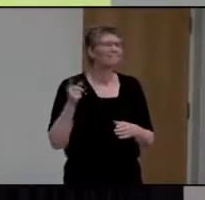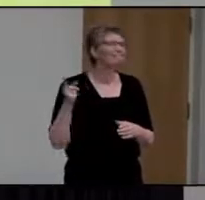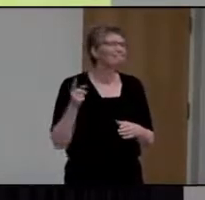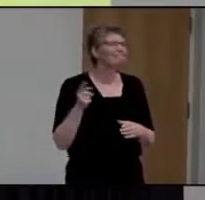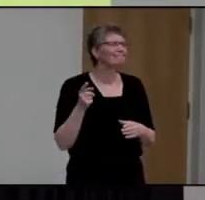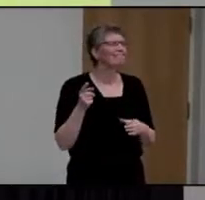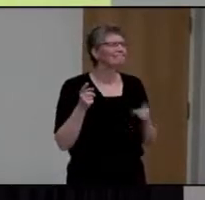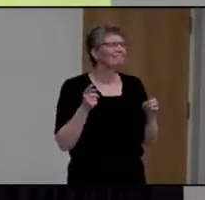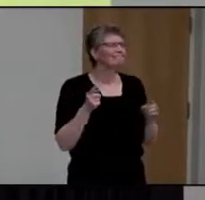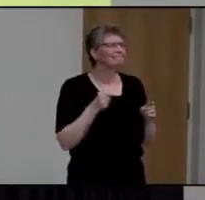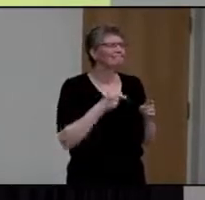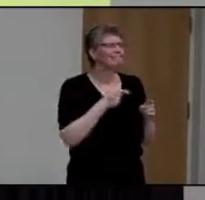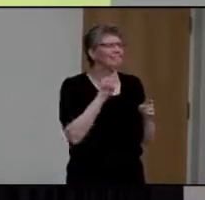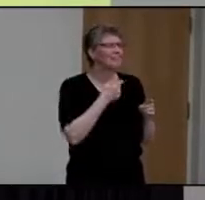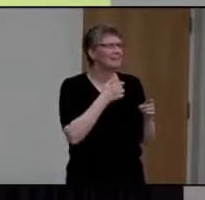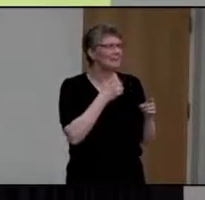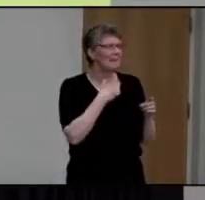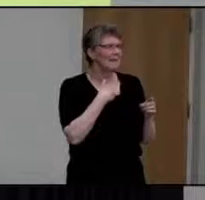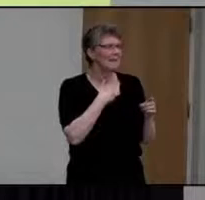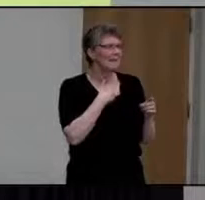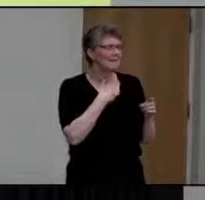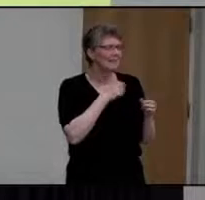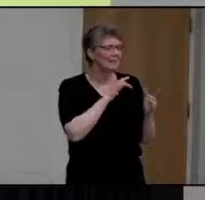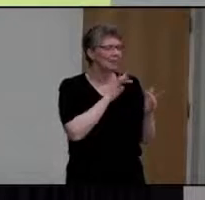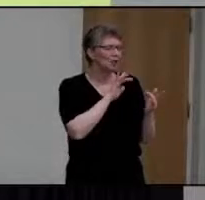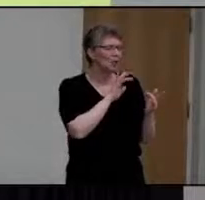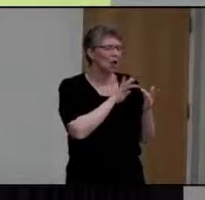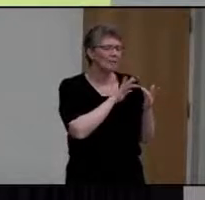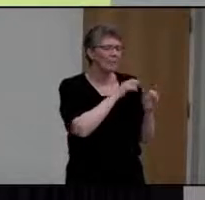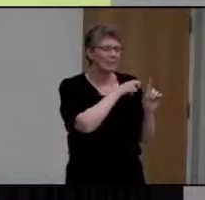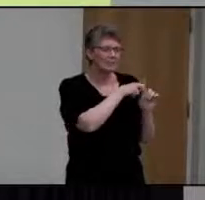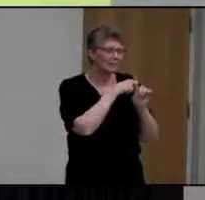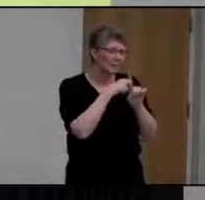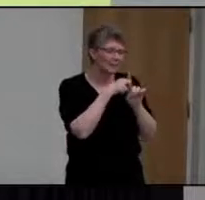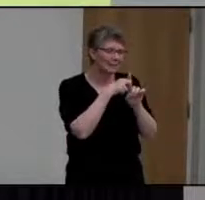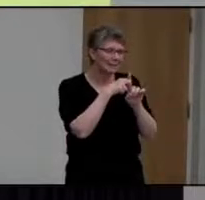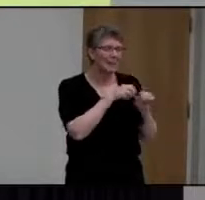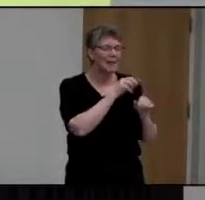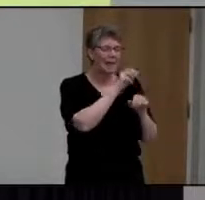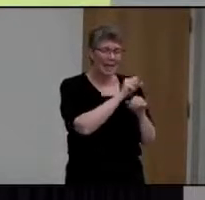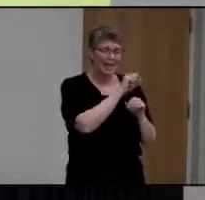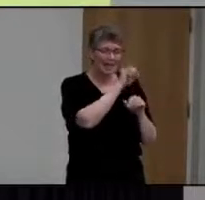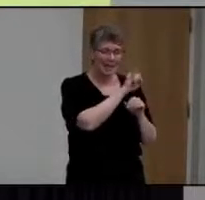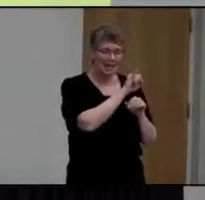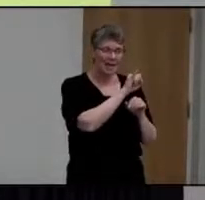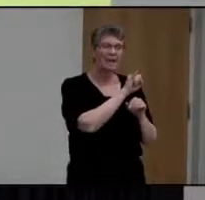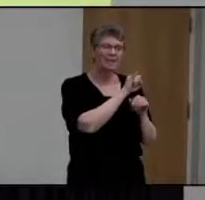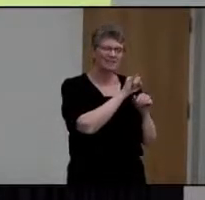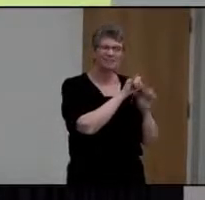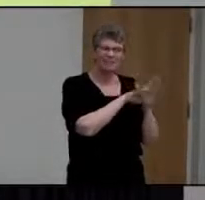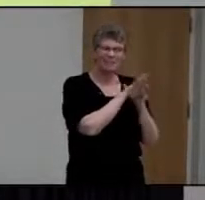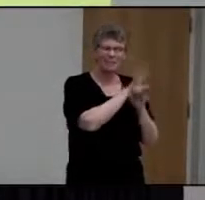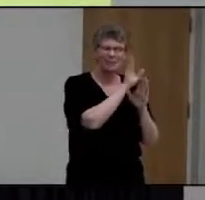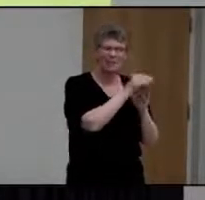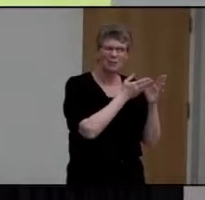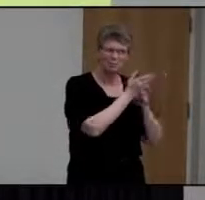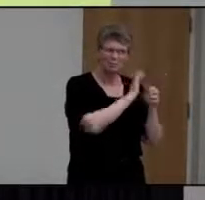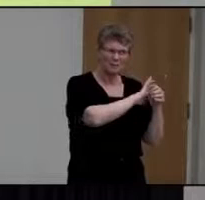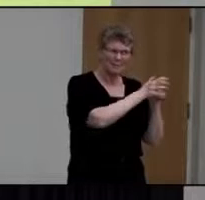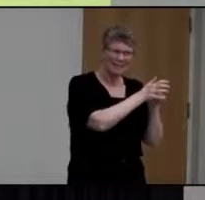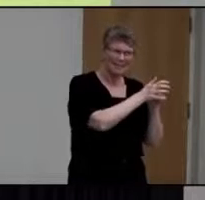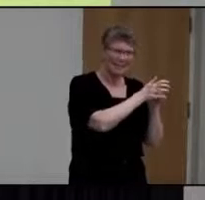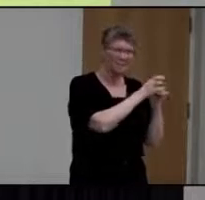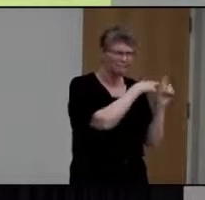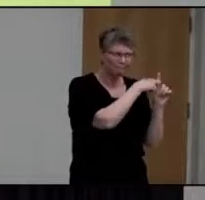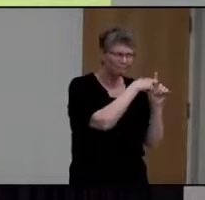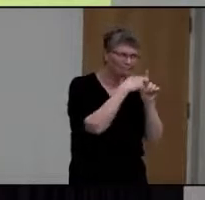some of the AI that was deployed through the course of a pandemic with an obvious surrender of privacy required,